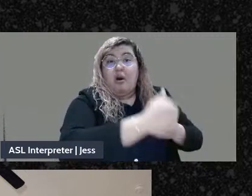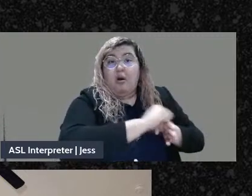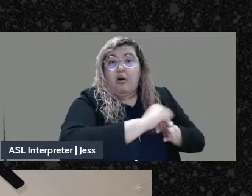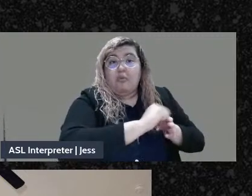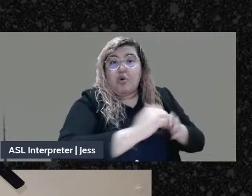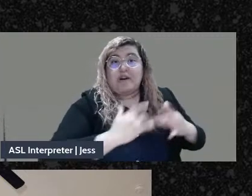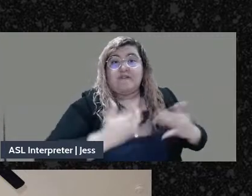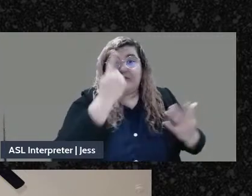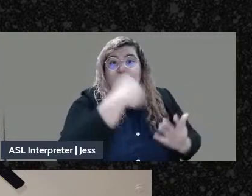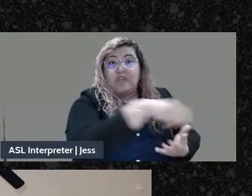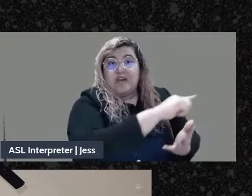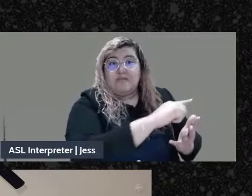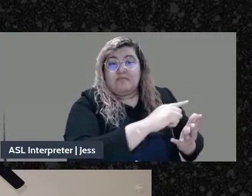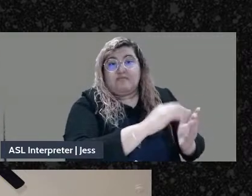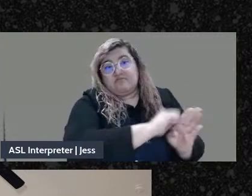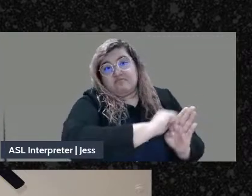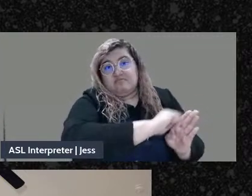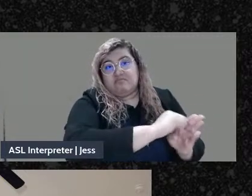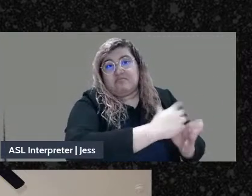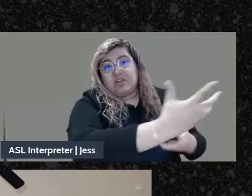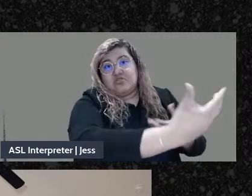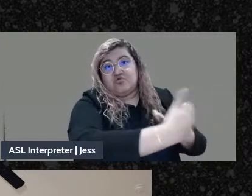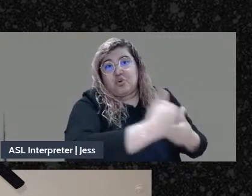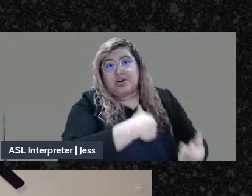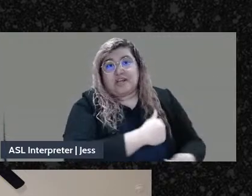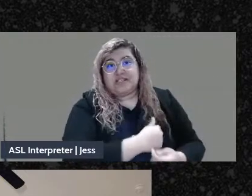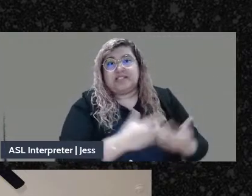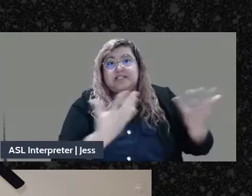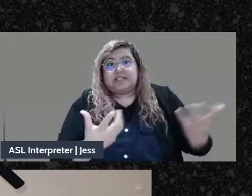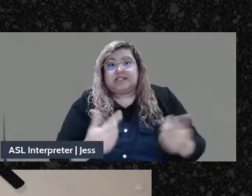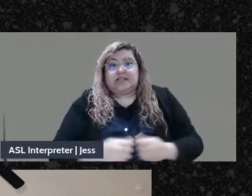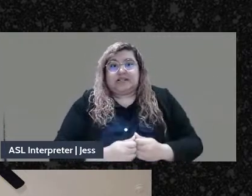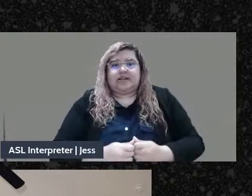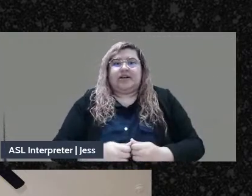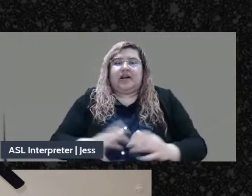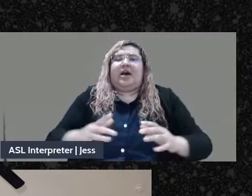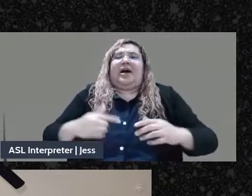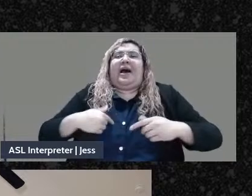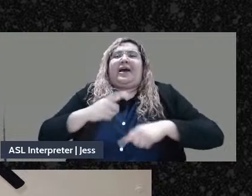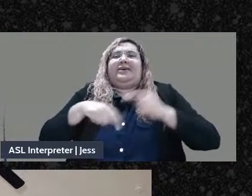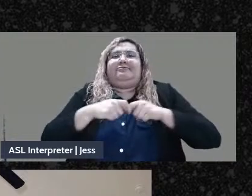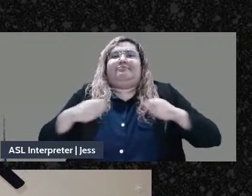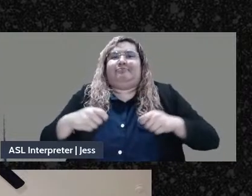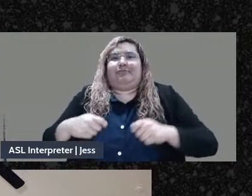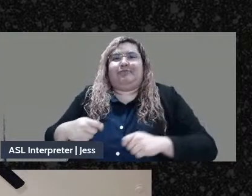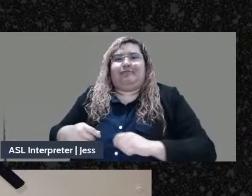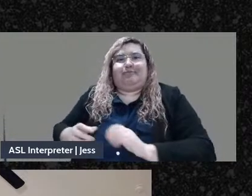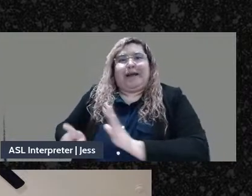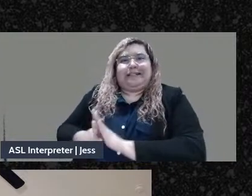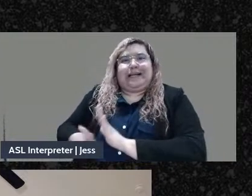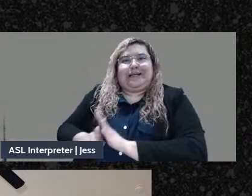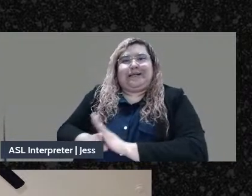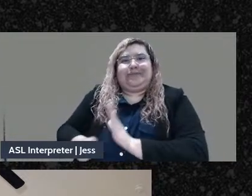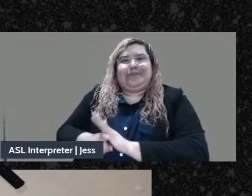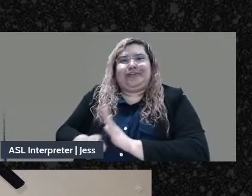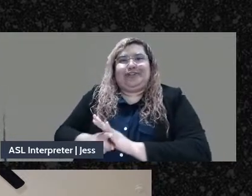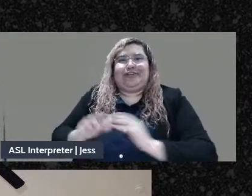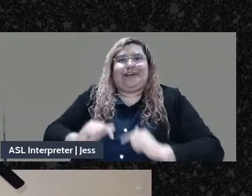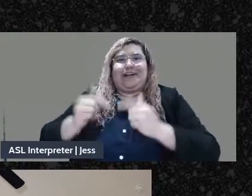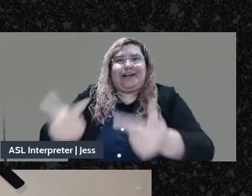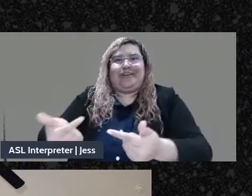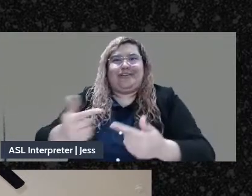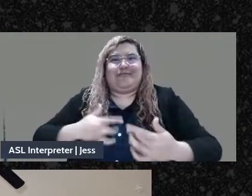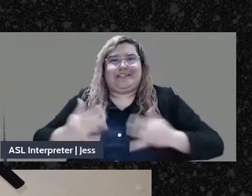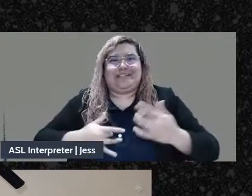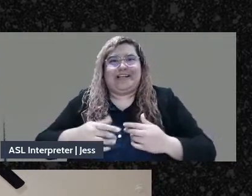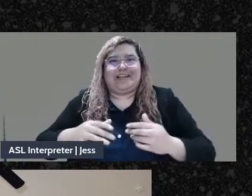right? So I guess I'll leave it there because I heard my own timer, and I'm excited to hear from Andrea. Thank you so